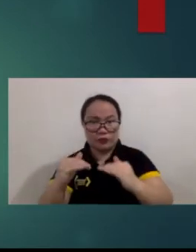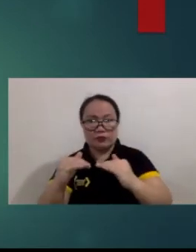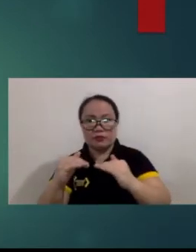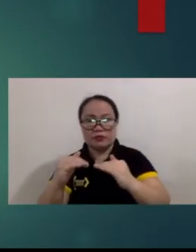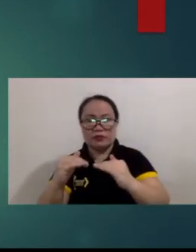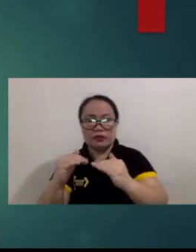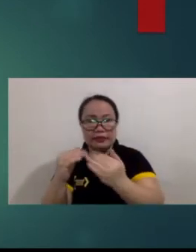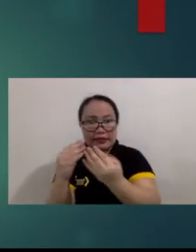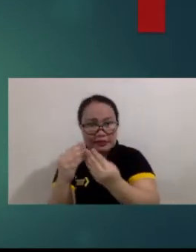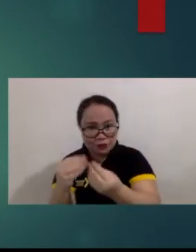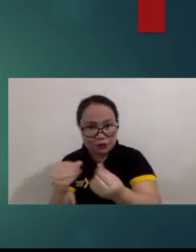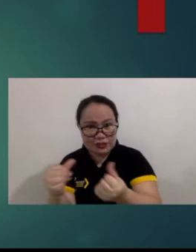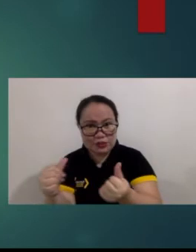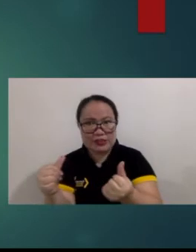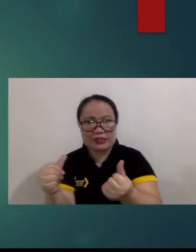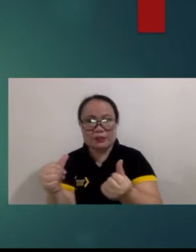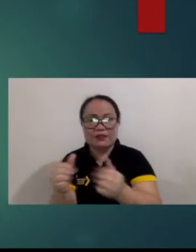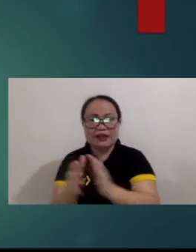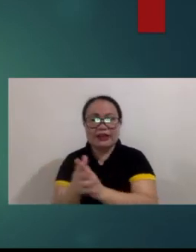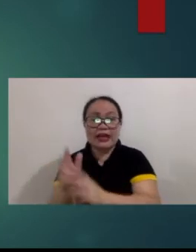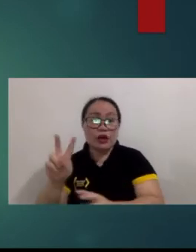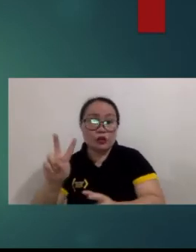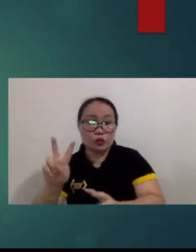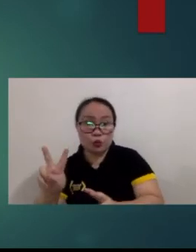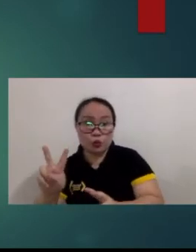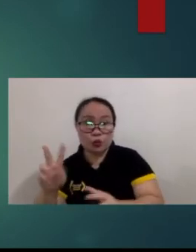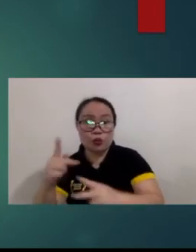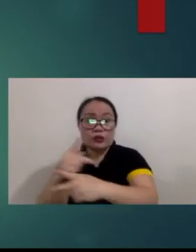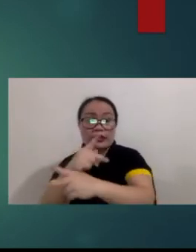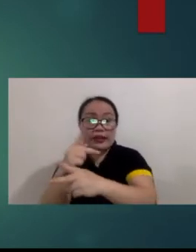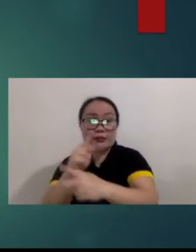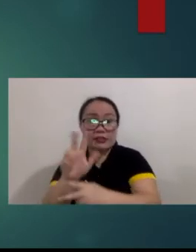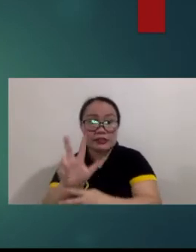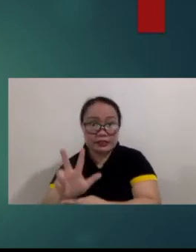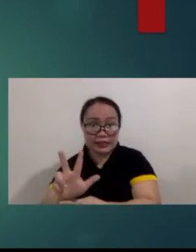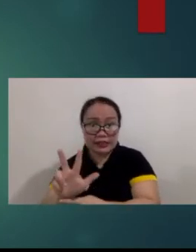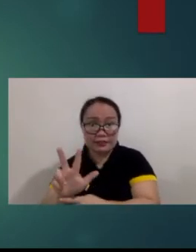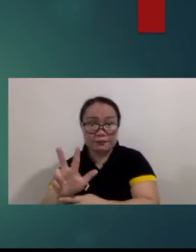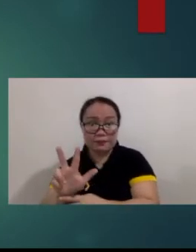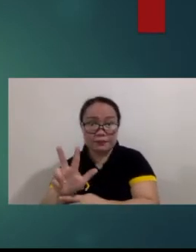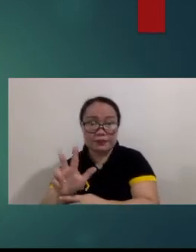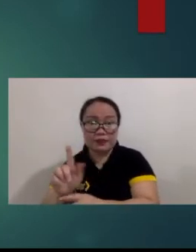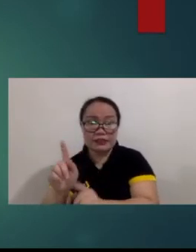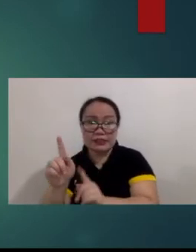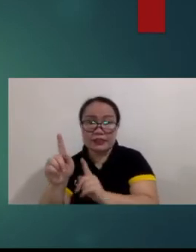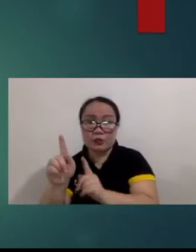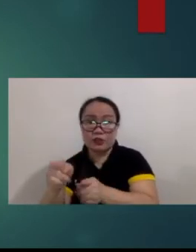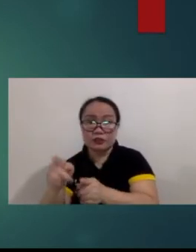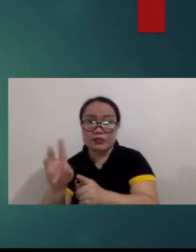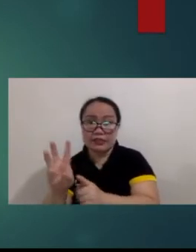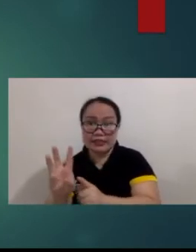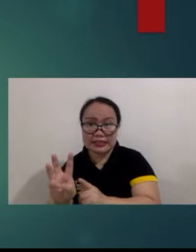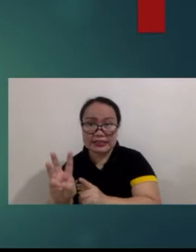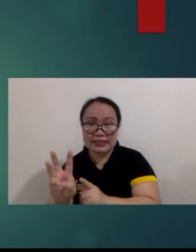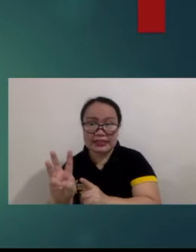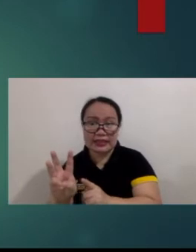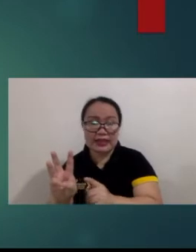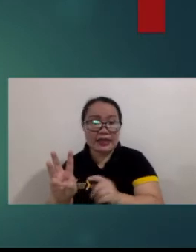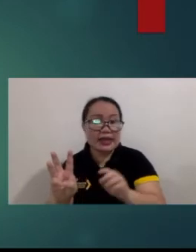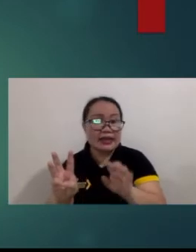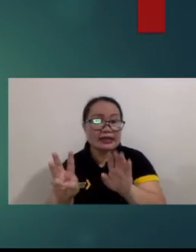So let's solve this one. Simplify. 2 times 3 is equal to